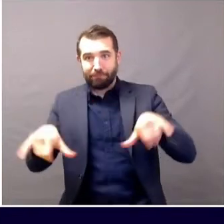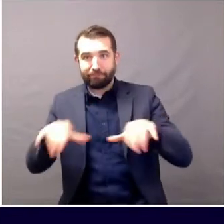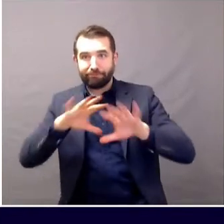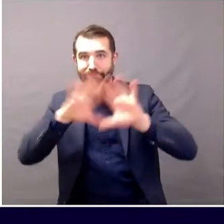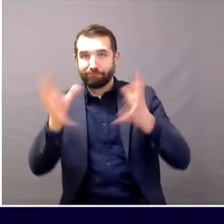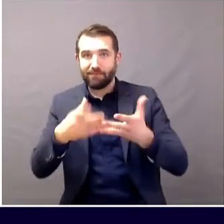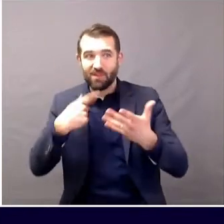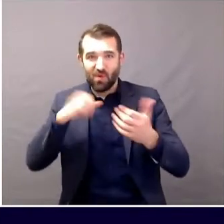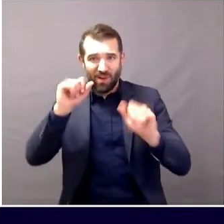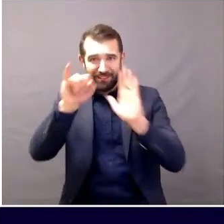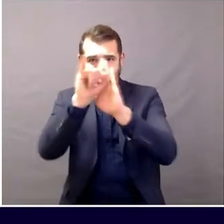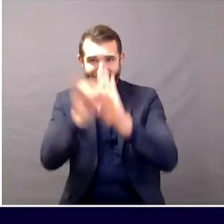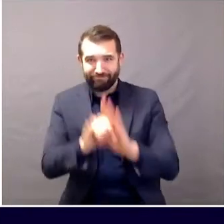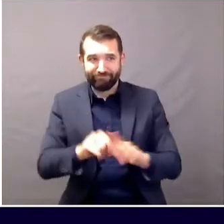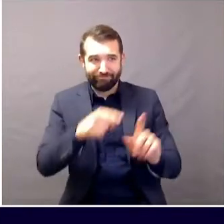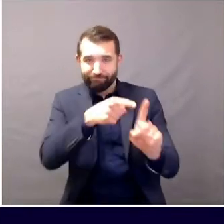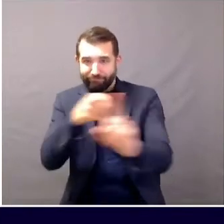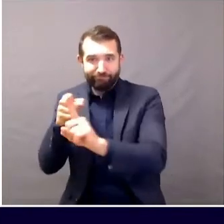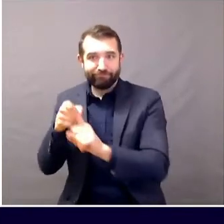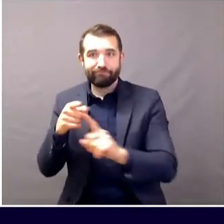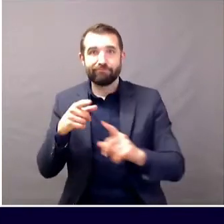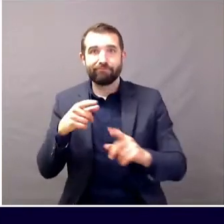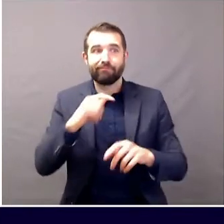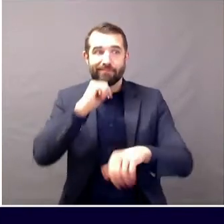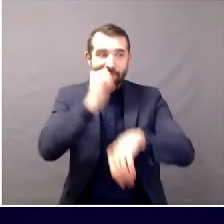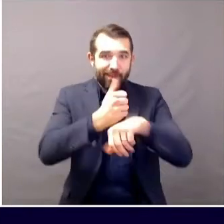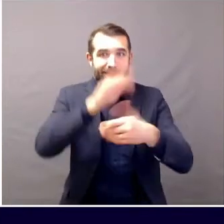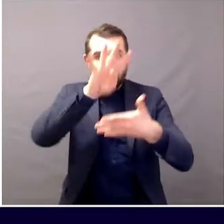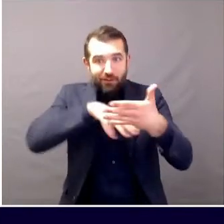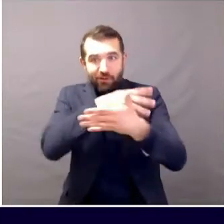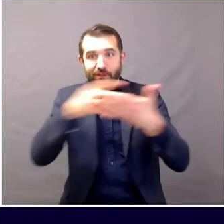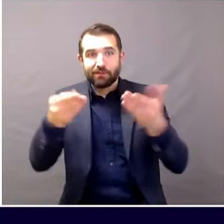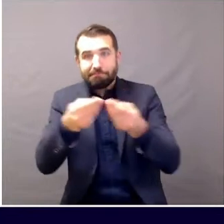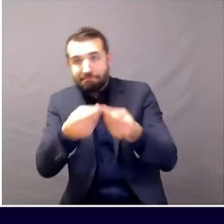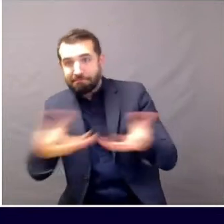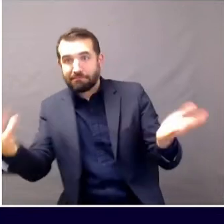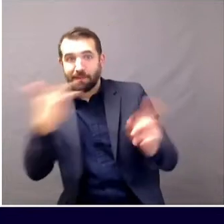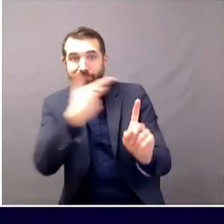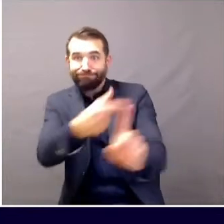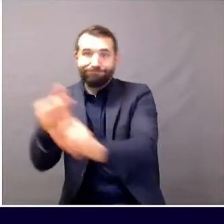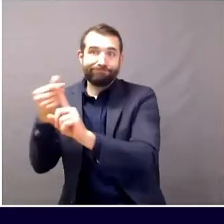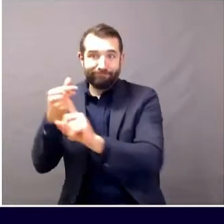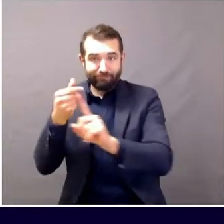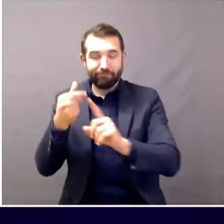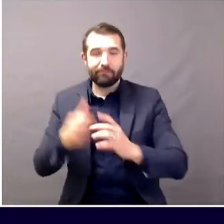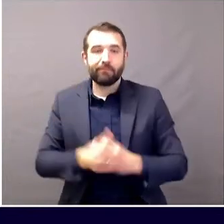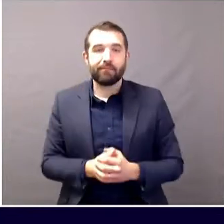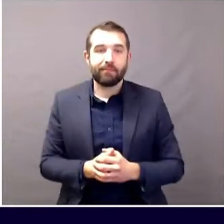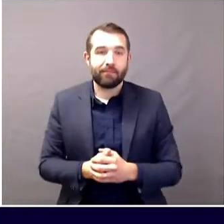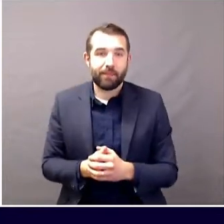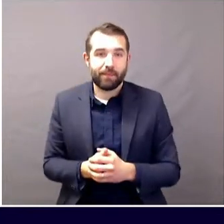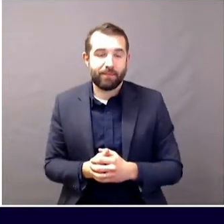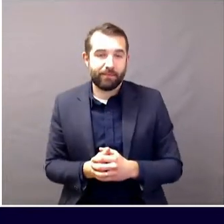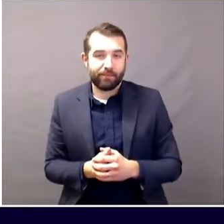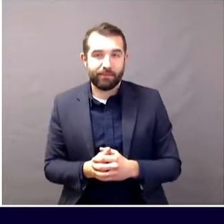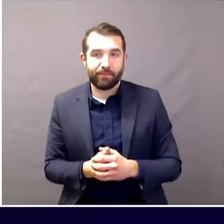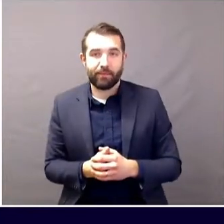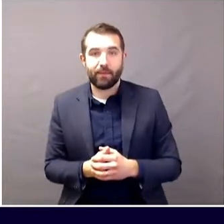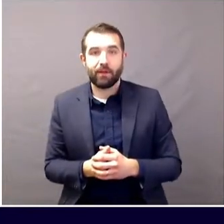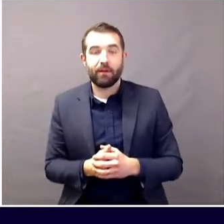providers can get vaccinated. We anticipate being able to do so very soon. However, as we've talked